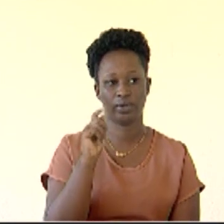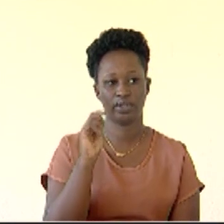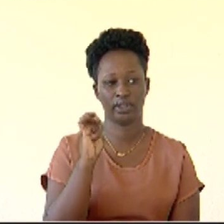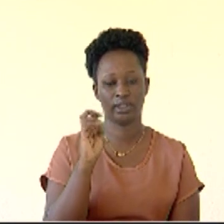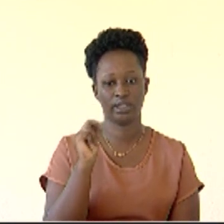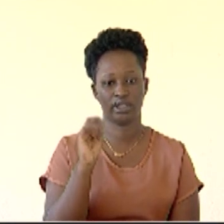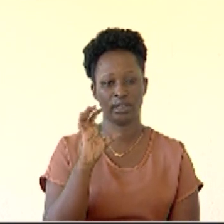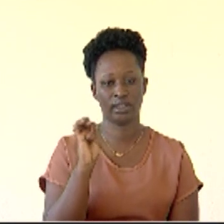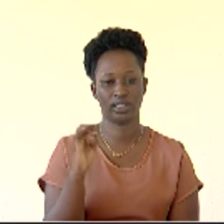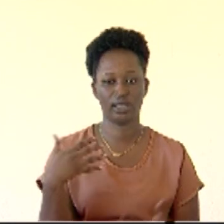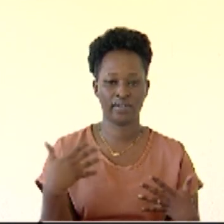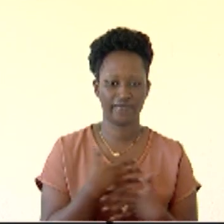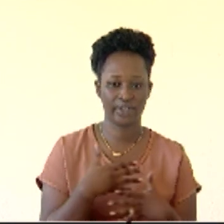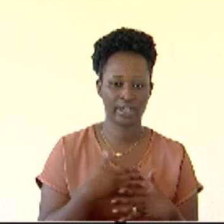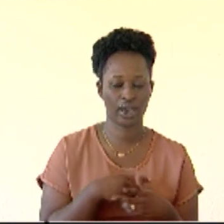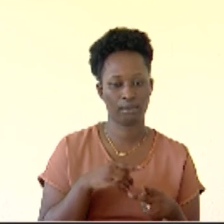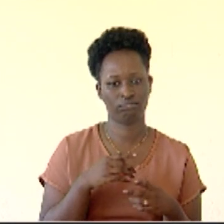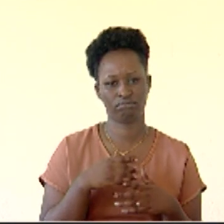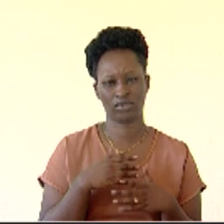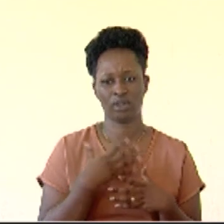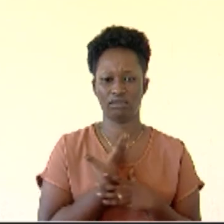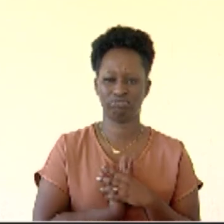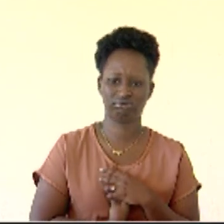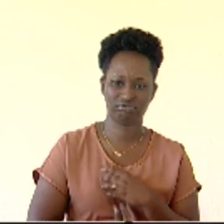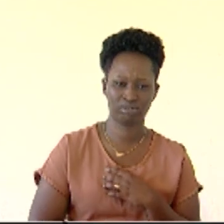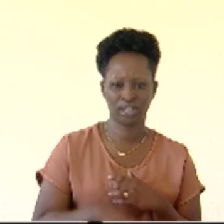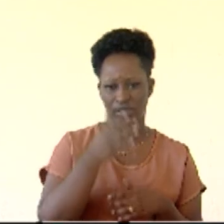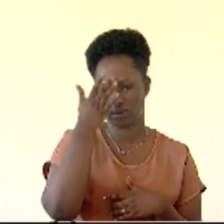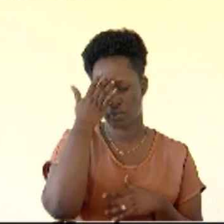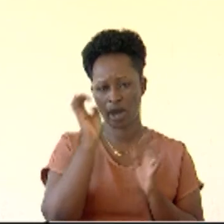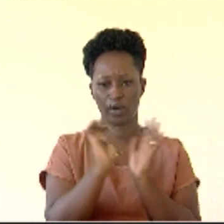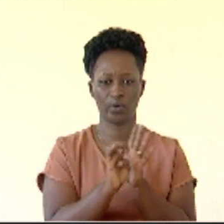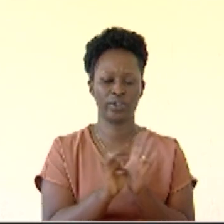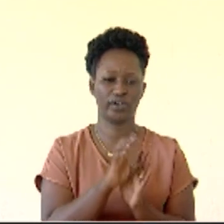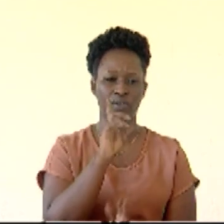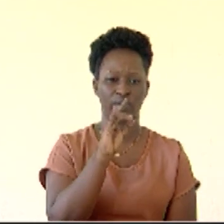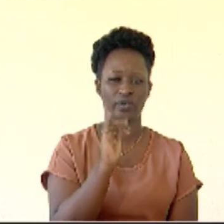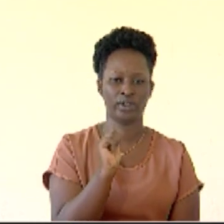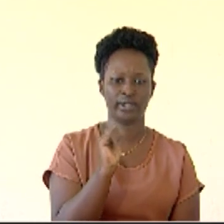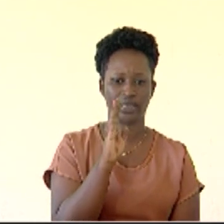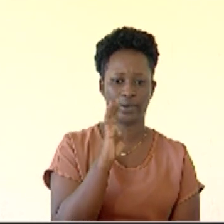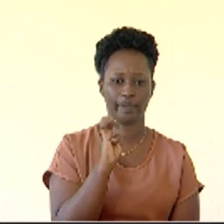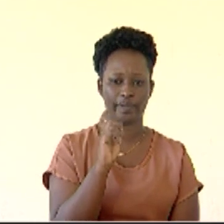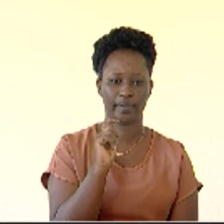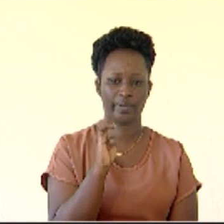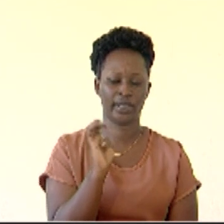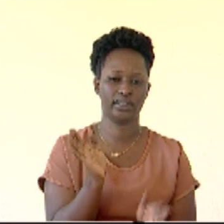fear, anxiety, diseases such as diabetes and even drug abuses.